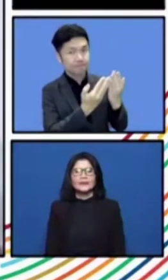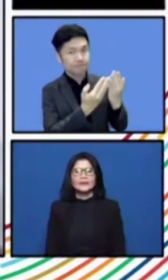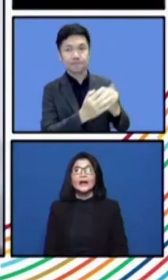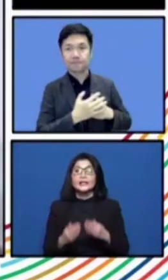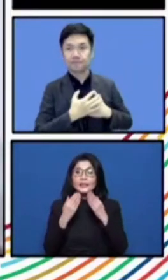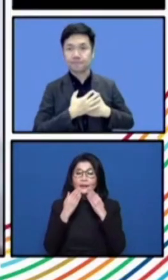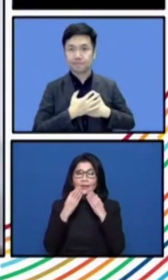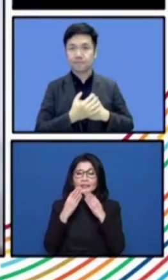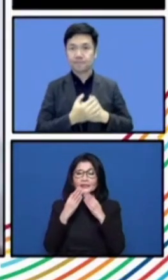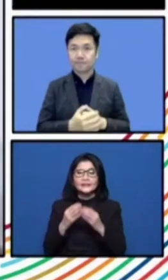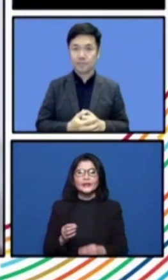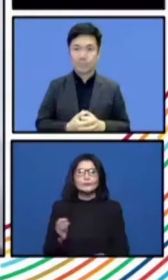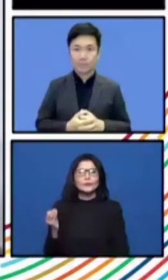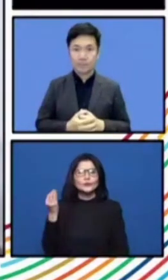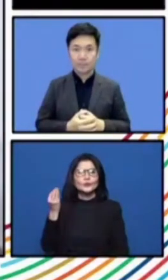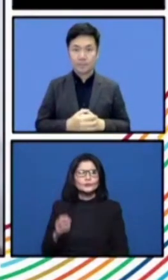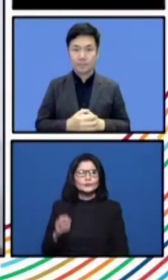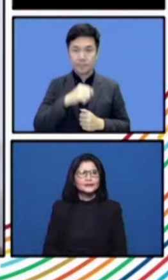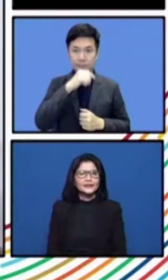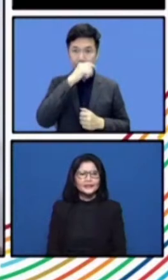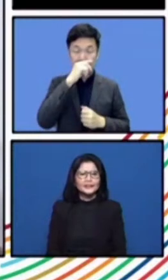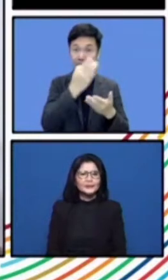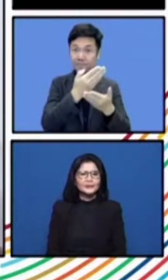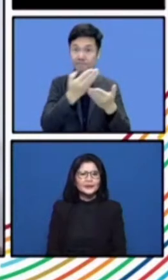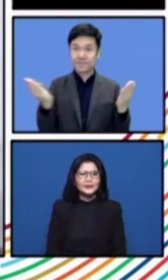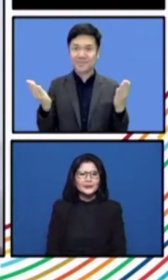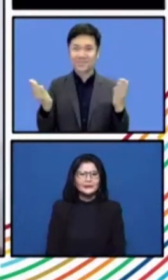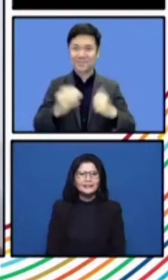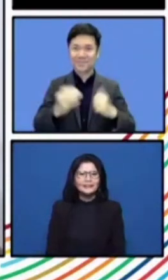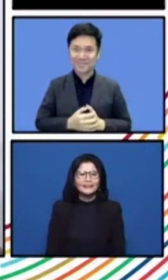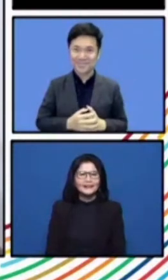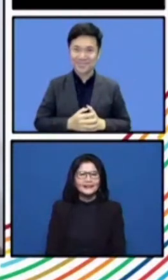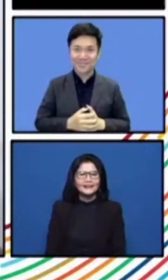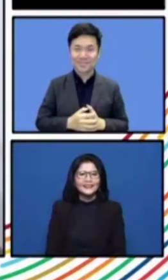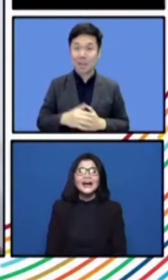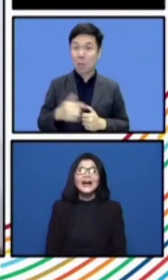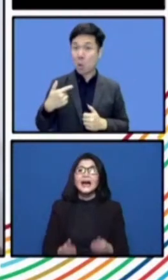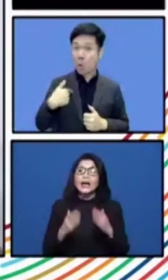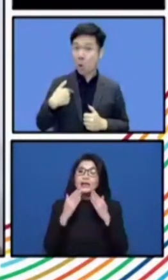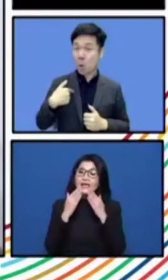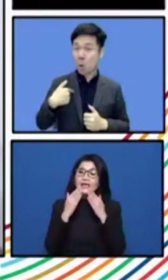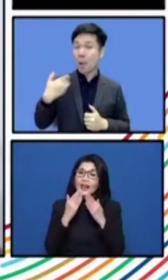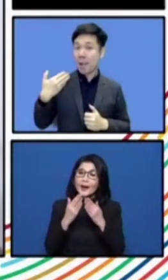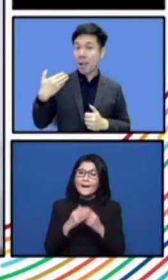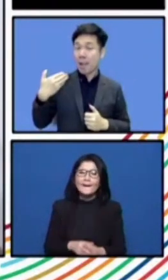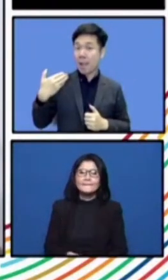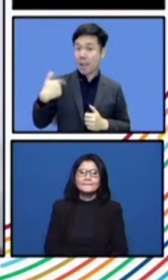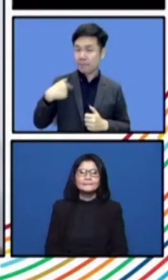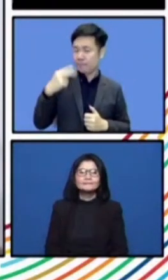one greetings to you all I'm a disability with mobility and vision